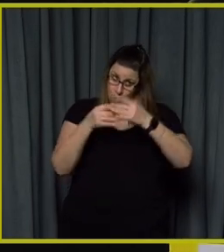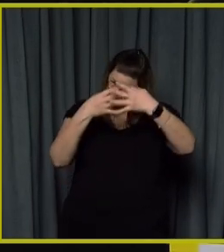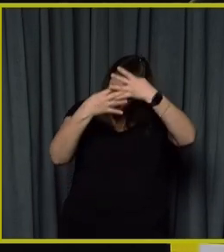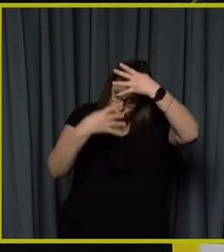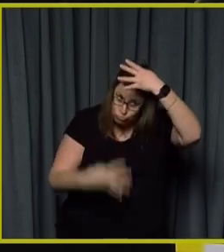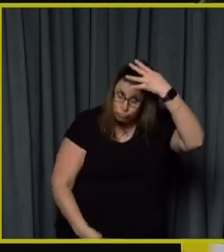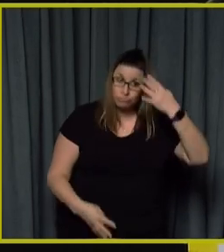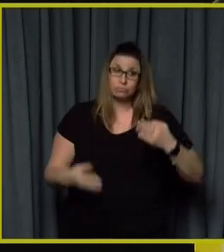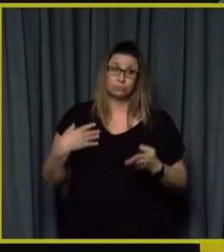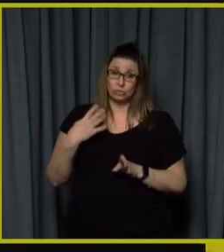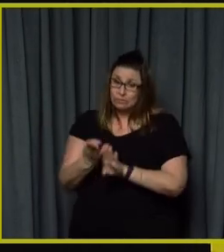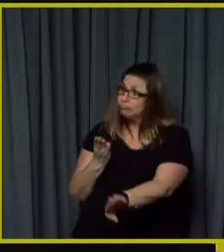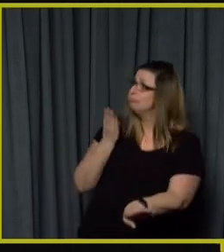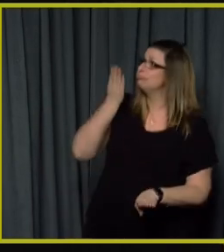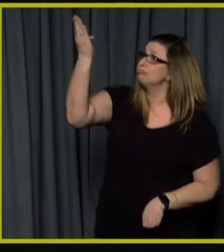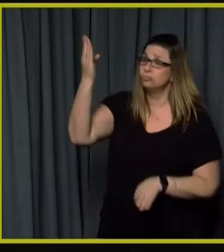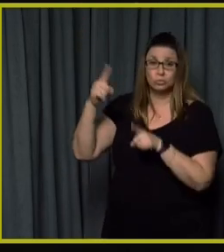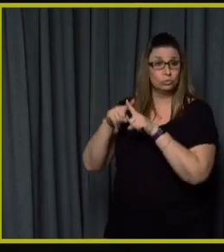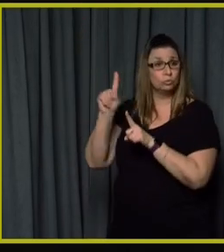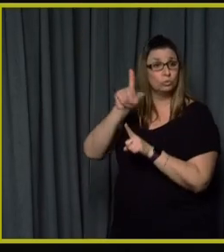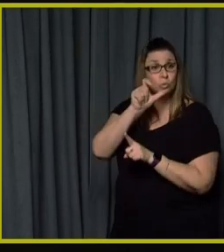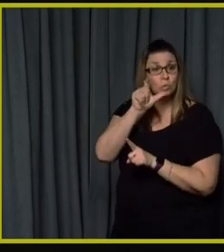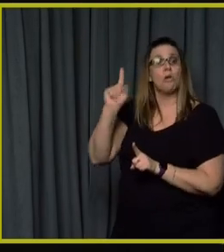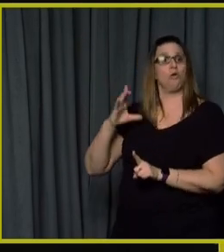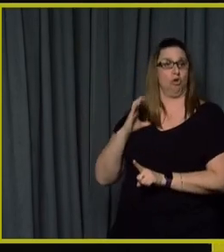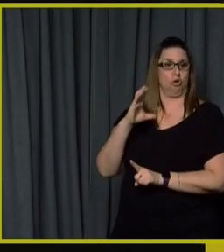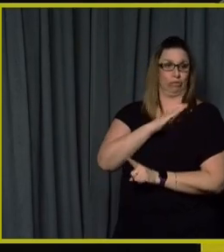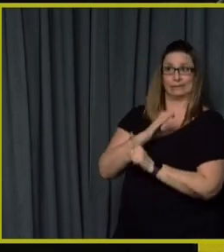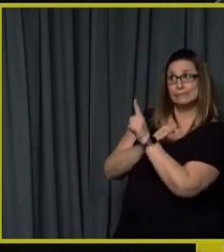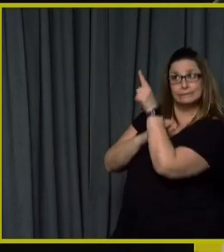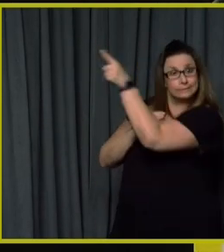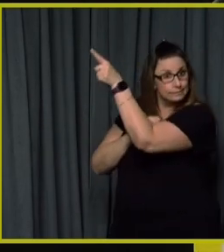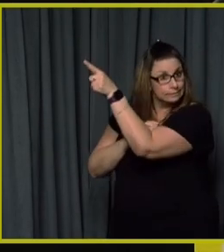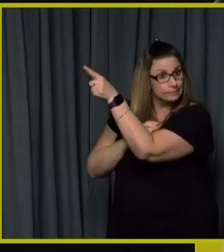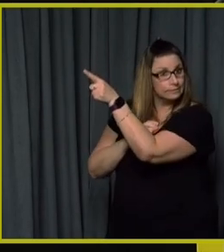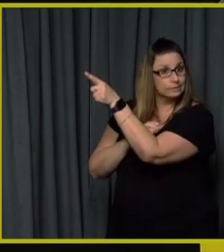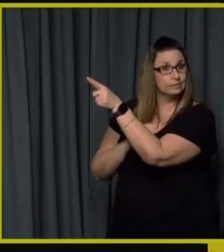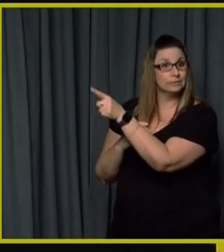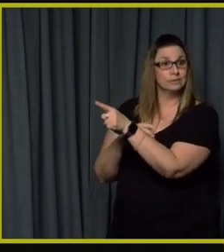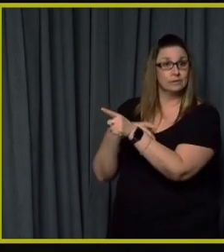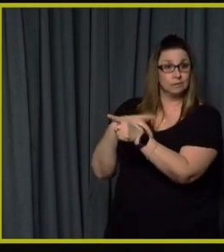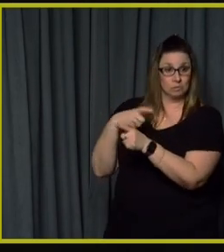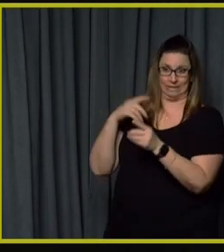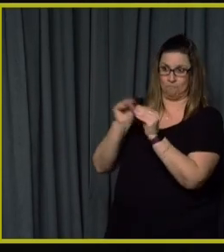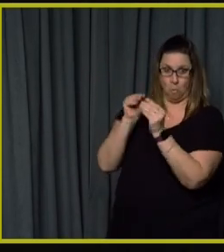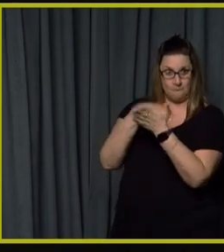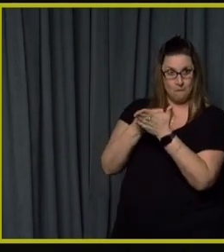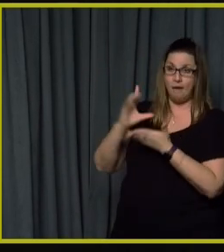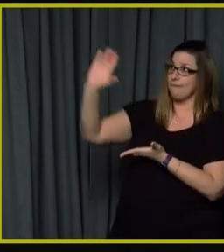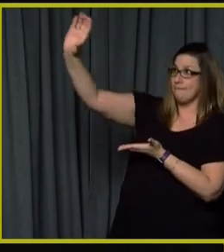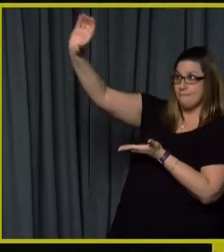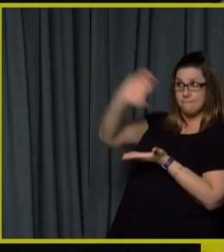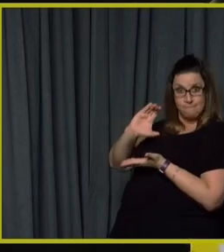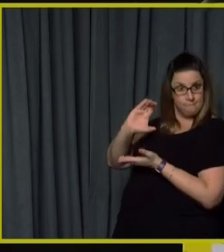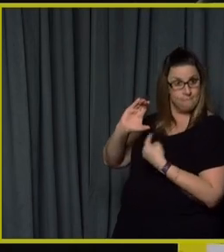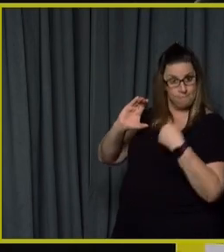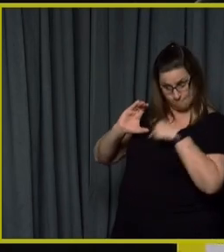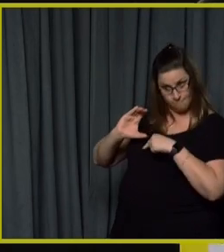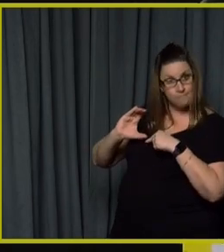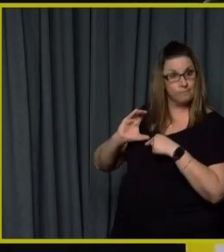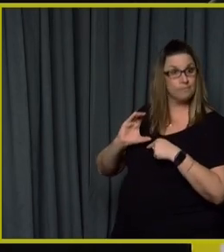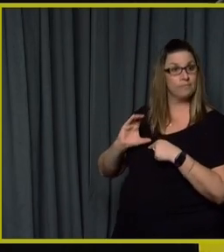vote, and we need your financial support. To donate, we're asking you to please